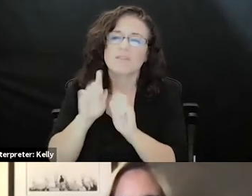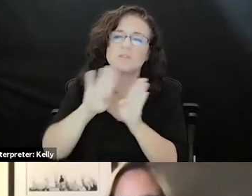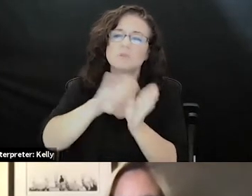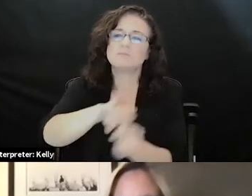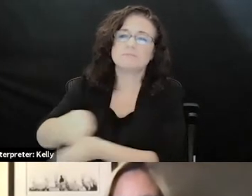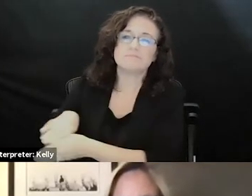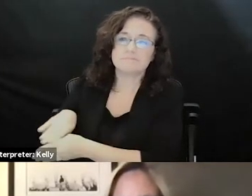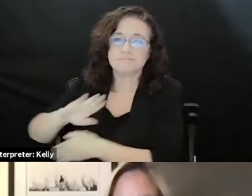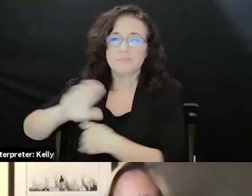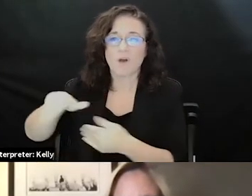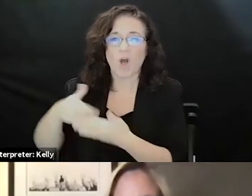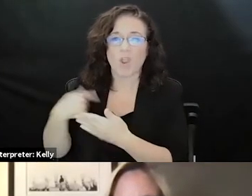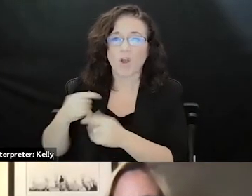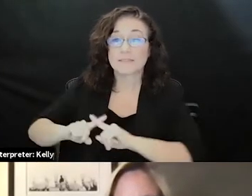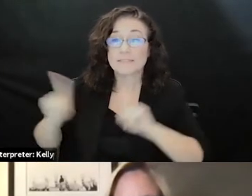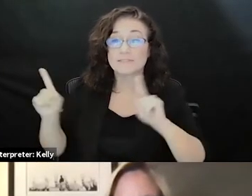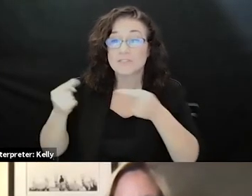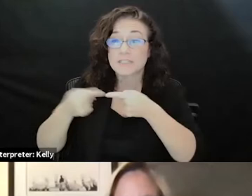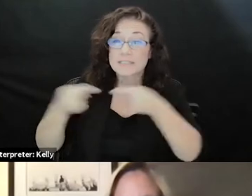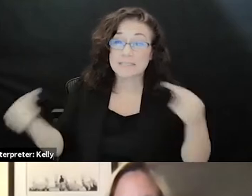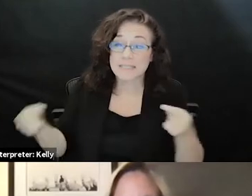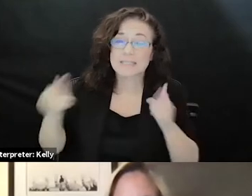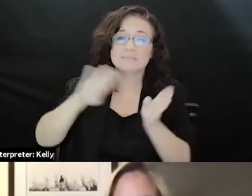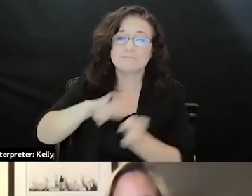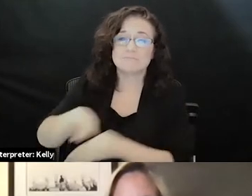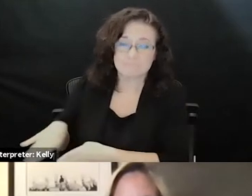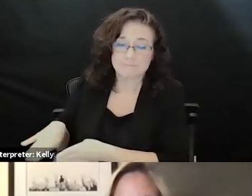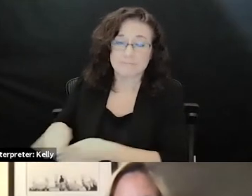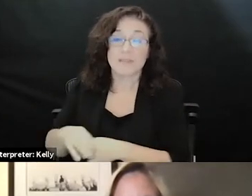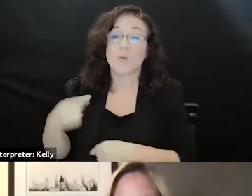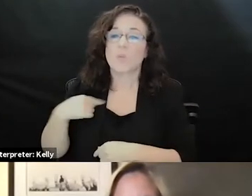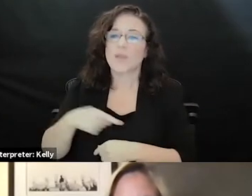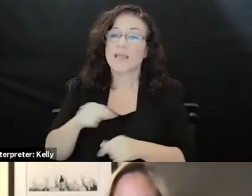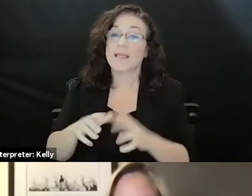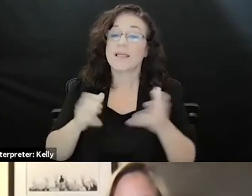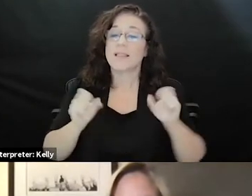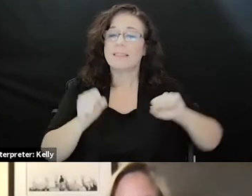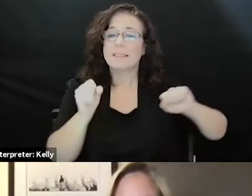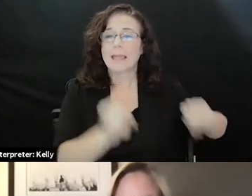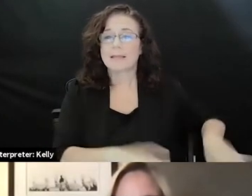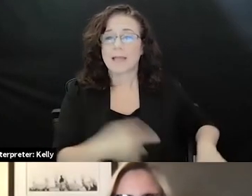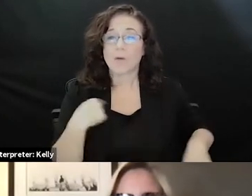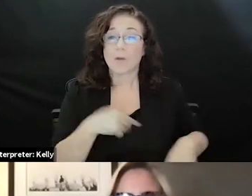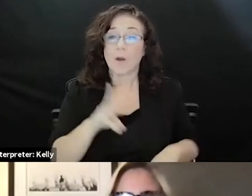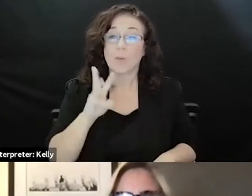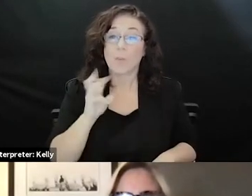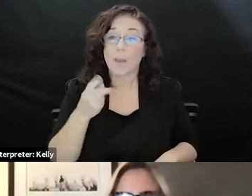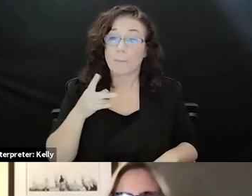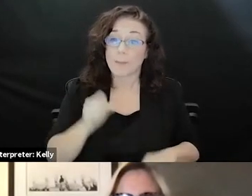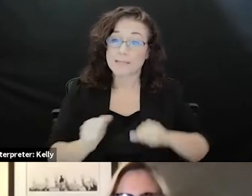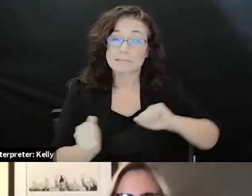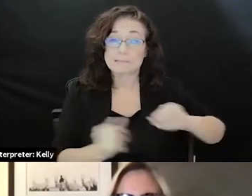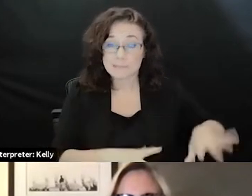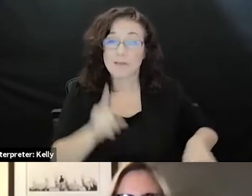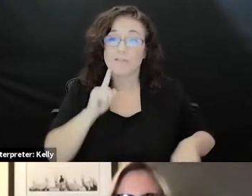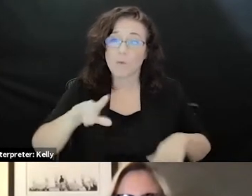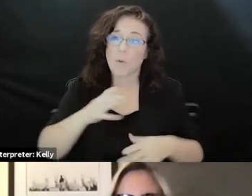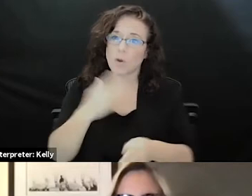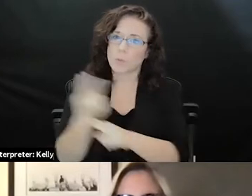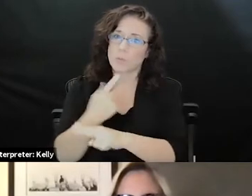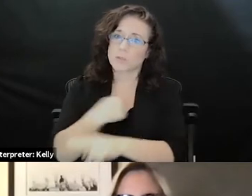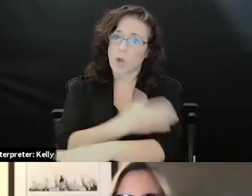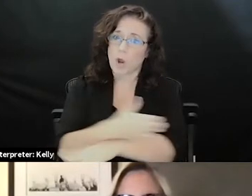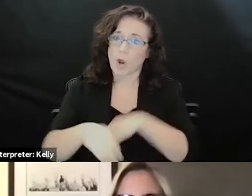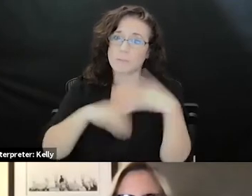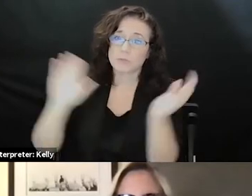lay down our arms so we can reach out our arms to one another if we're to live up to our own